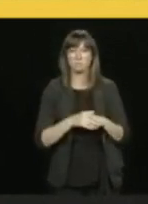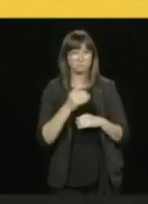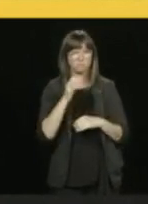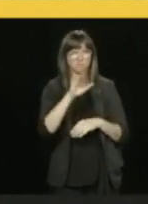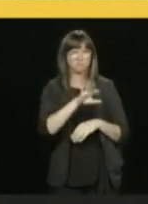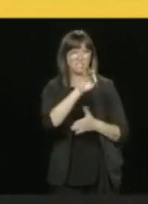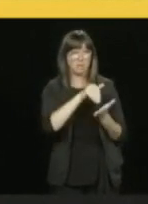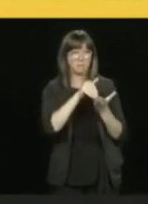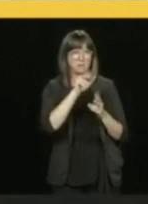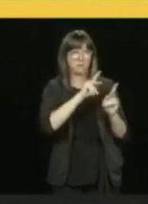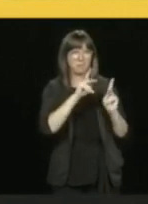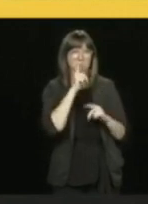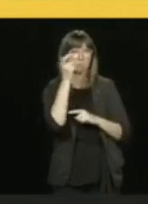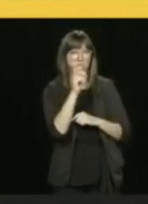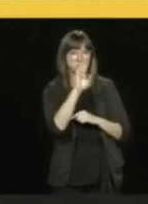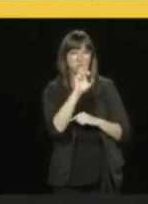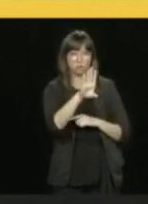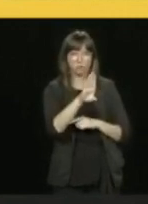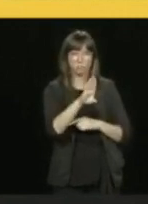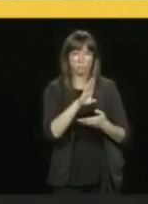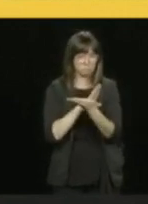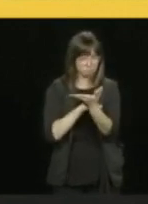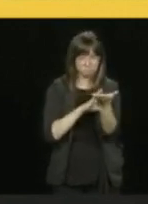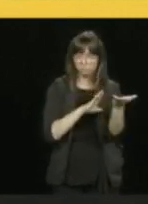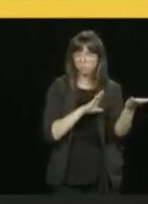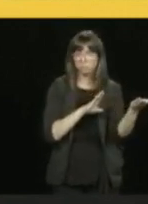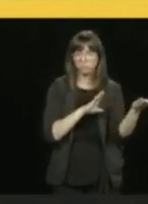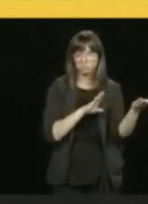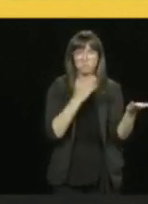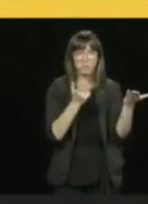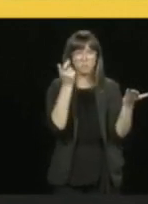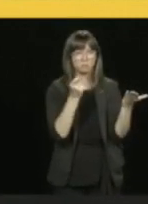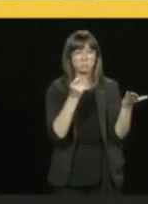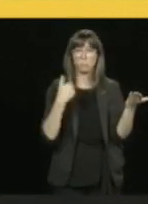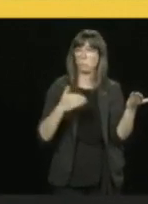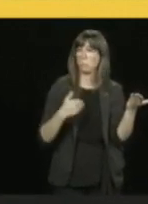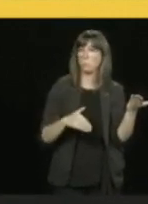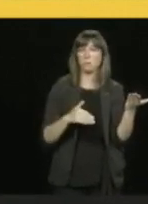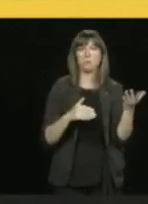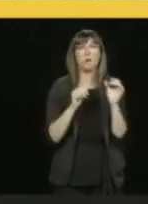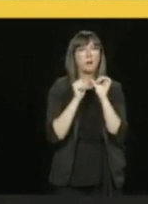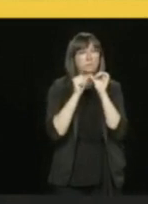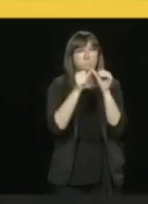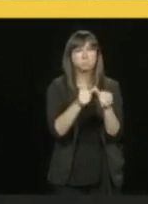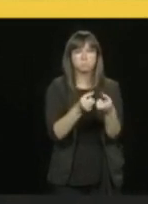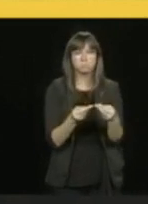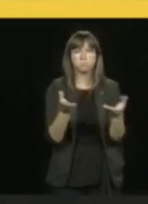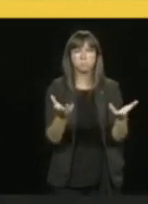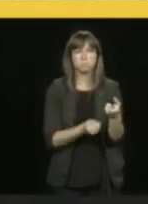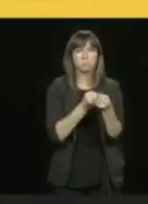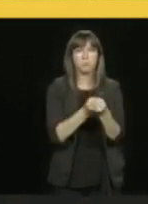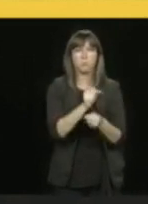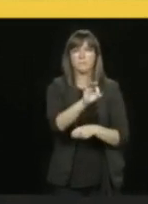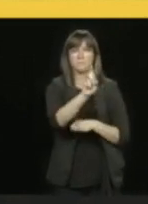million people who used the Canada Emergency Response Benefit this spring. We will continue to support all those who need it